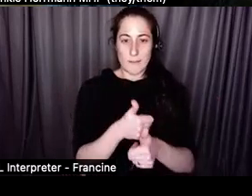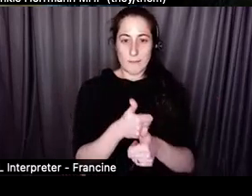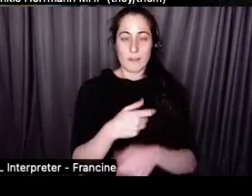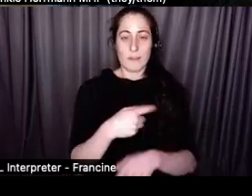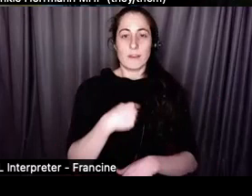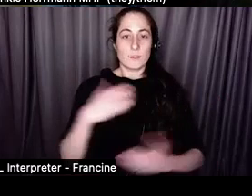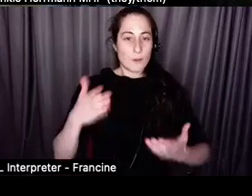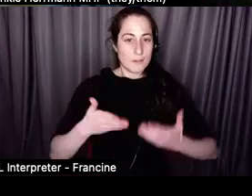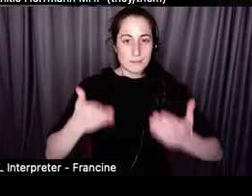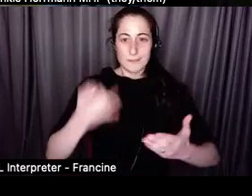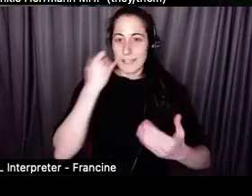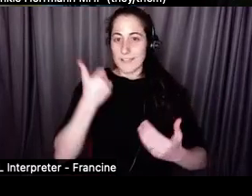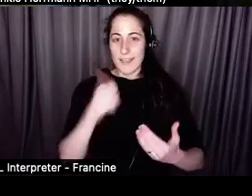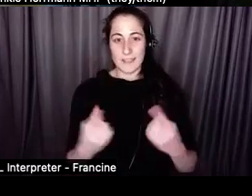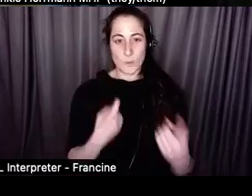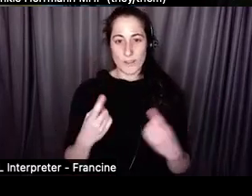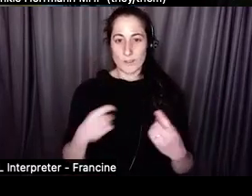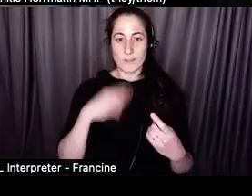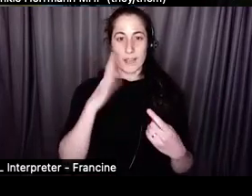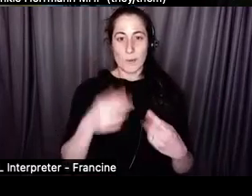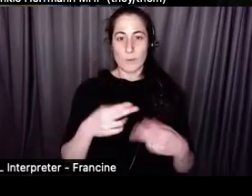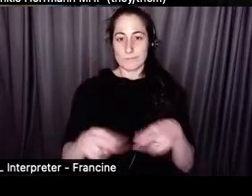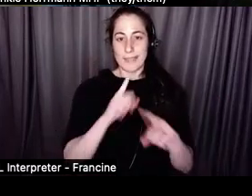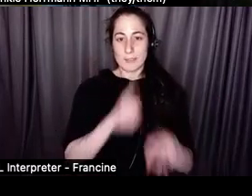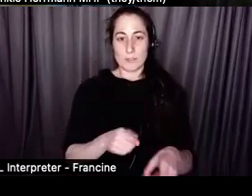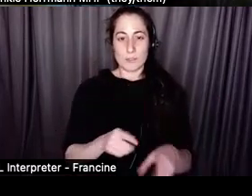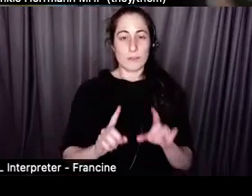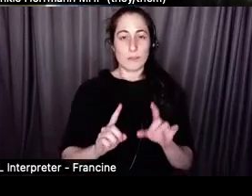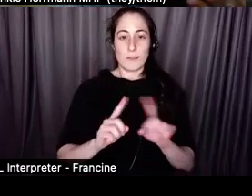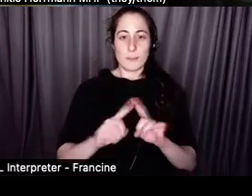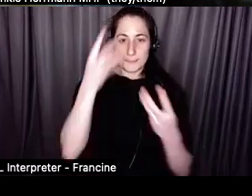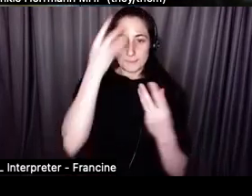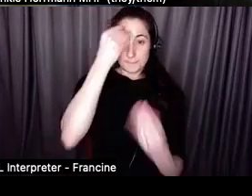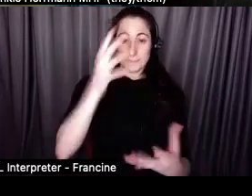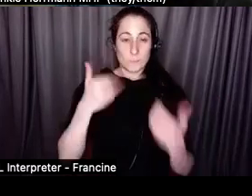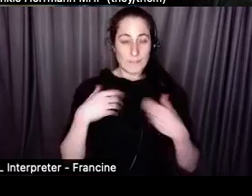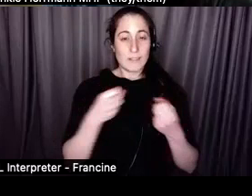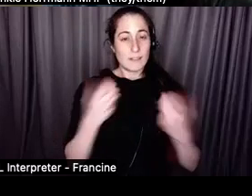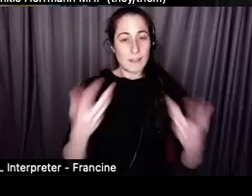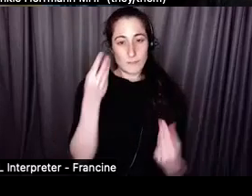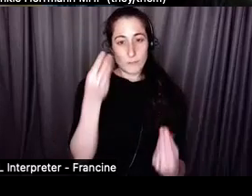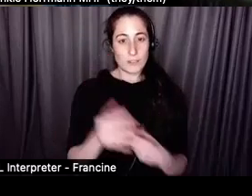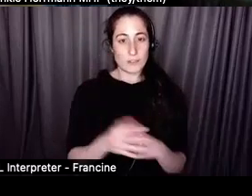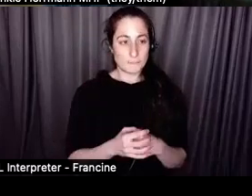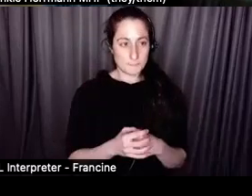there's questions, I'm happy to answer what I can. But just to let you know, that's going to be kind of a lot of information. So